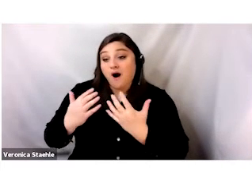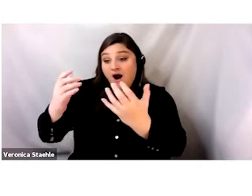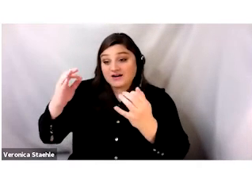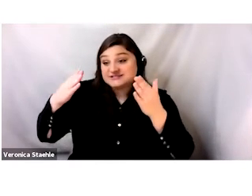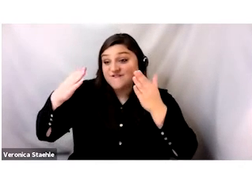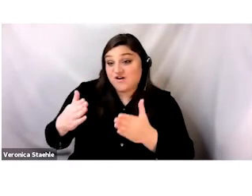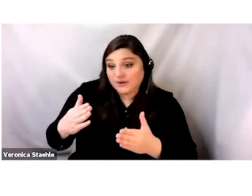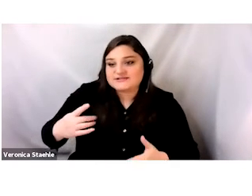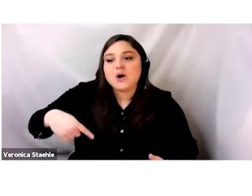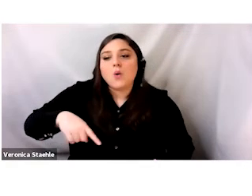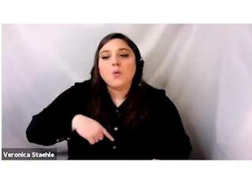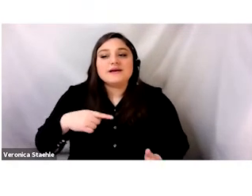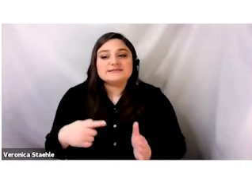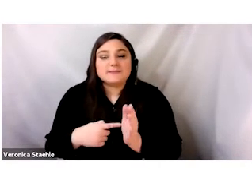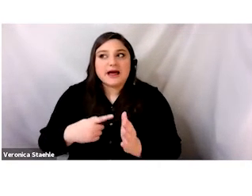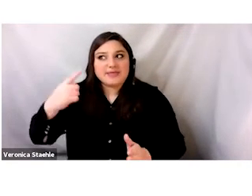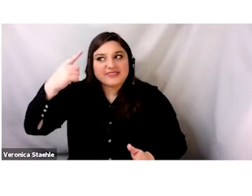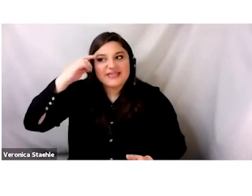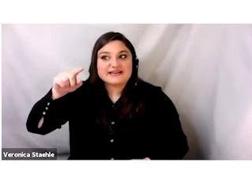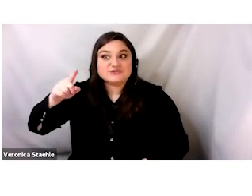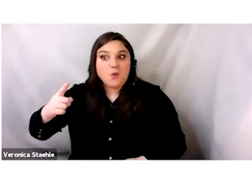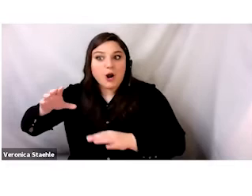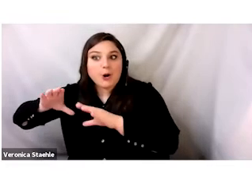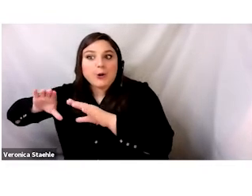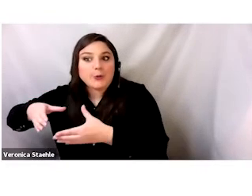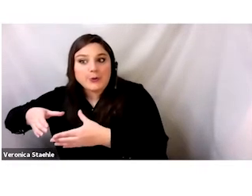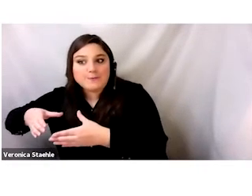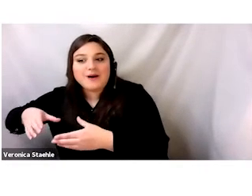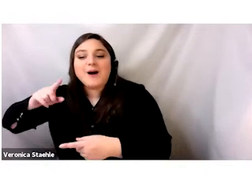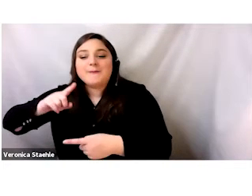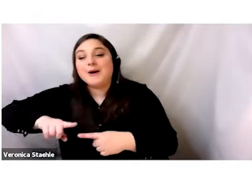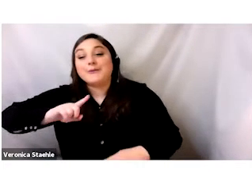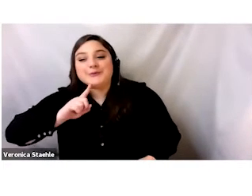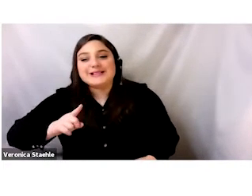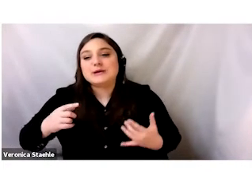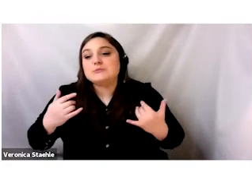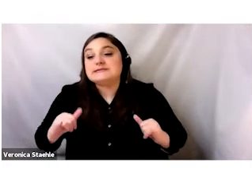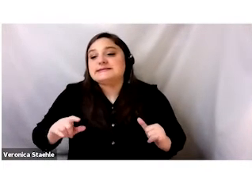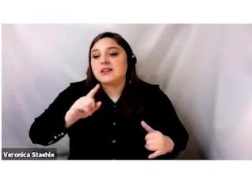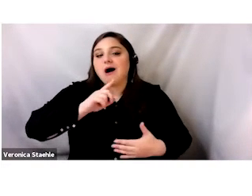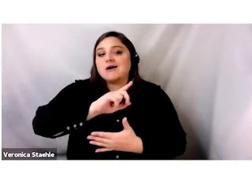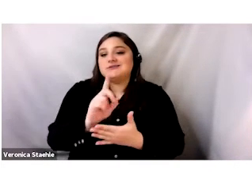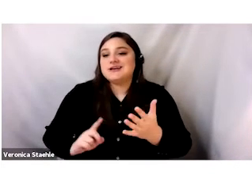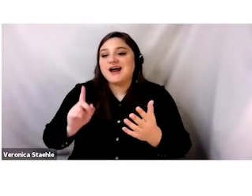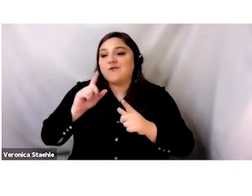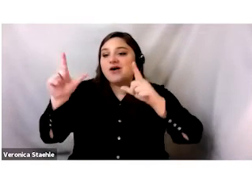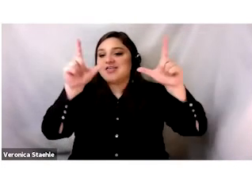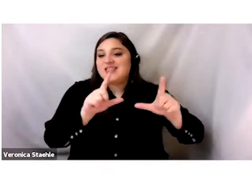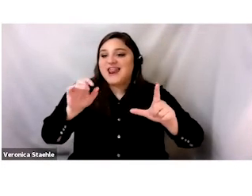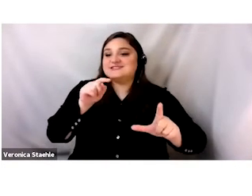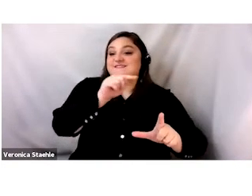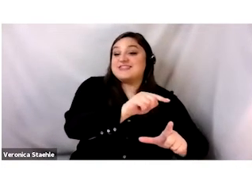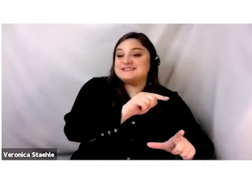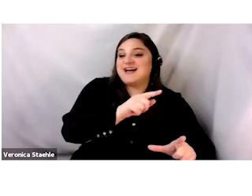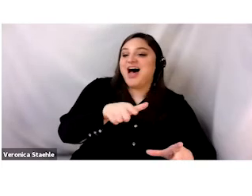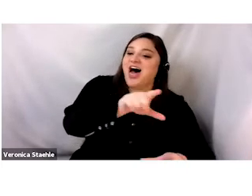may say on paper is one group, we also are still designing through the narrative of another, particularly the ones that are centered.